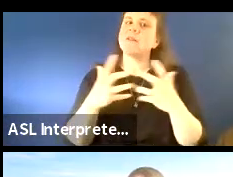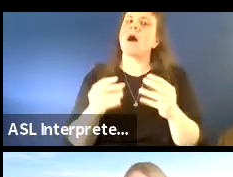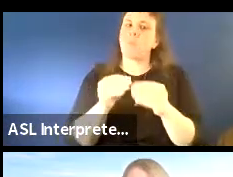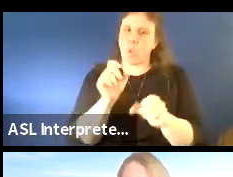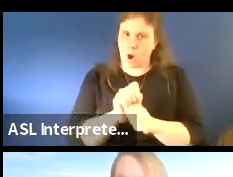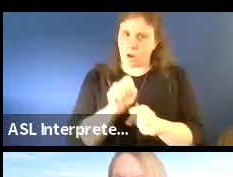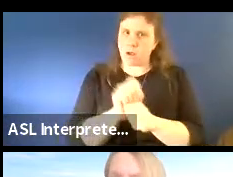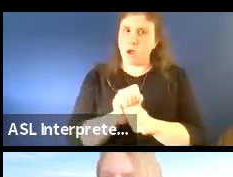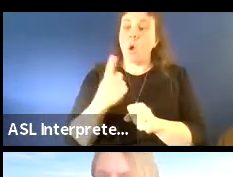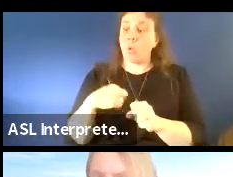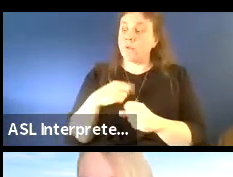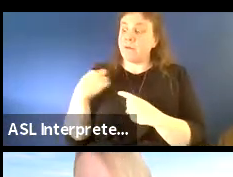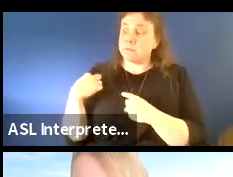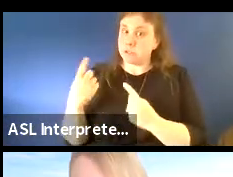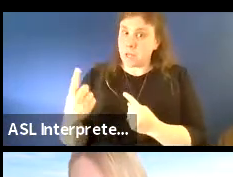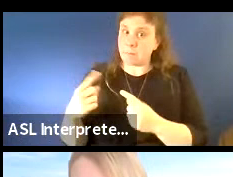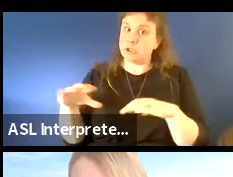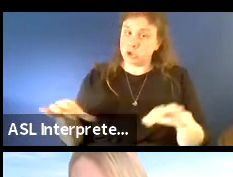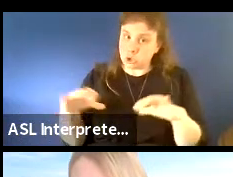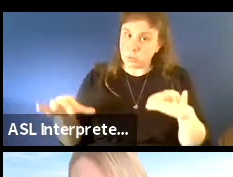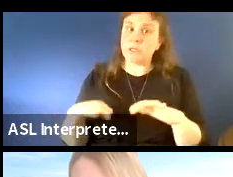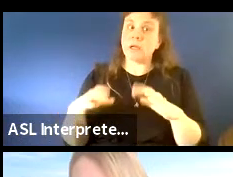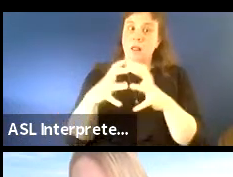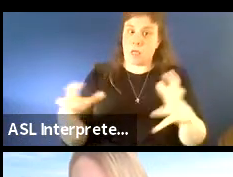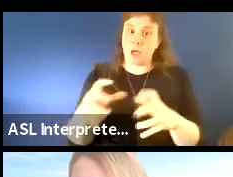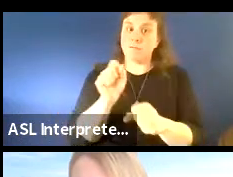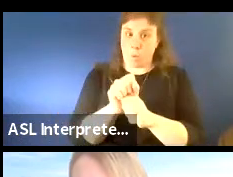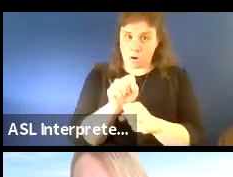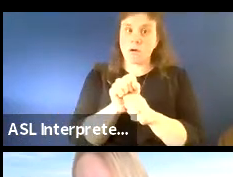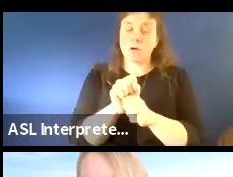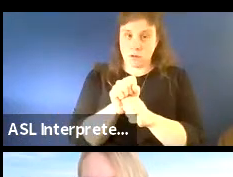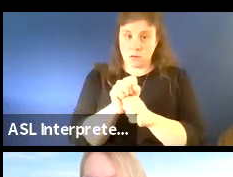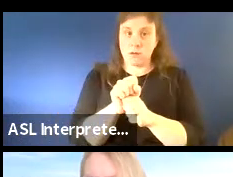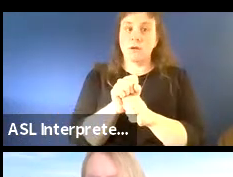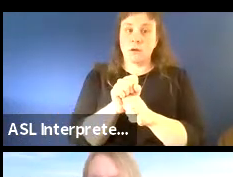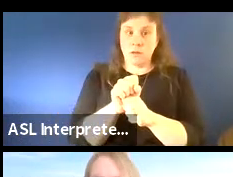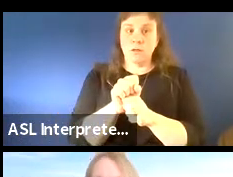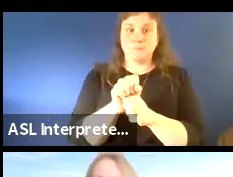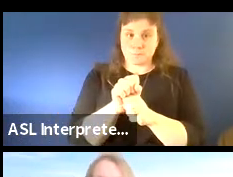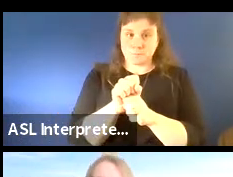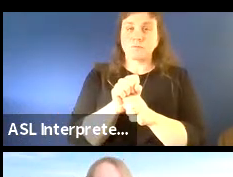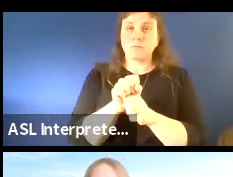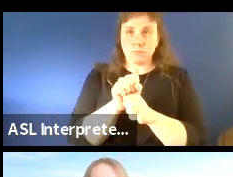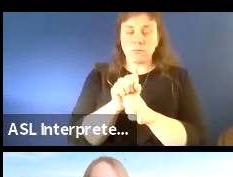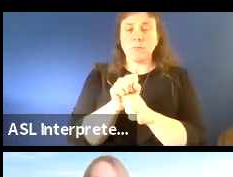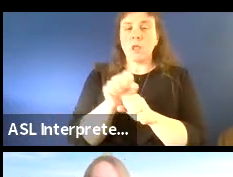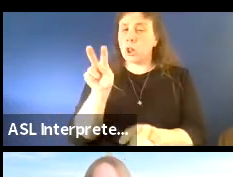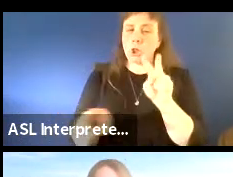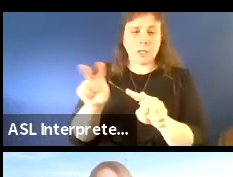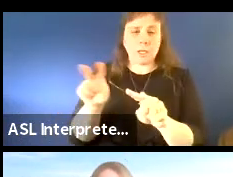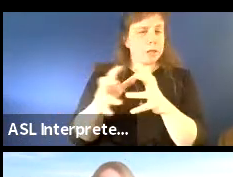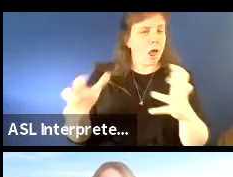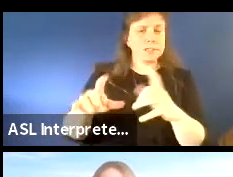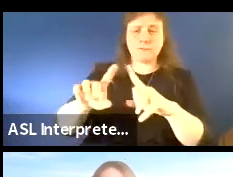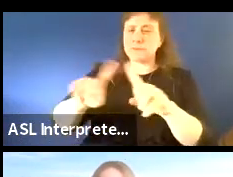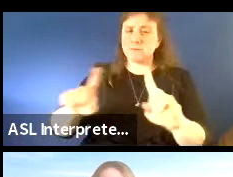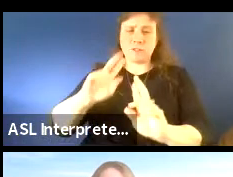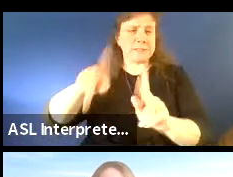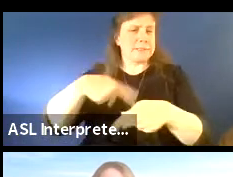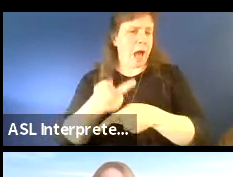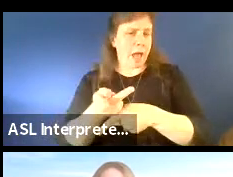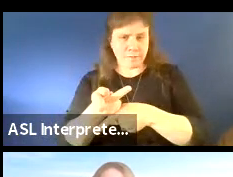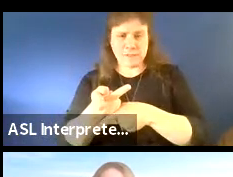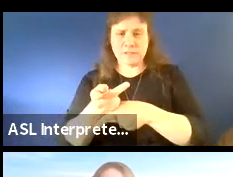have been doing a lot of work in terms of looking at lots of different types of